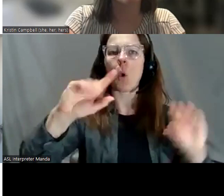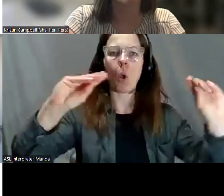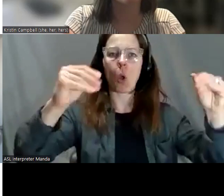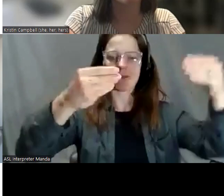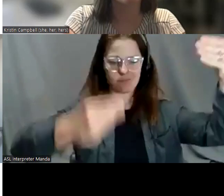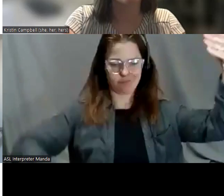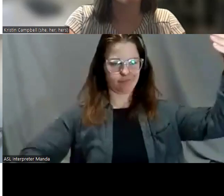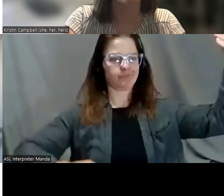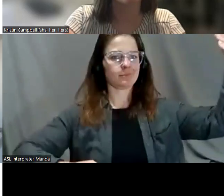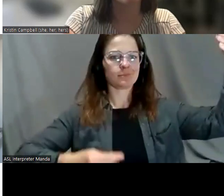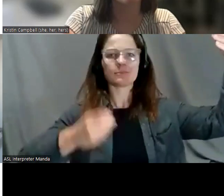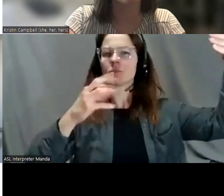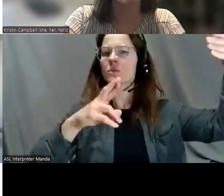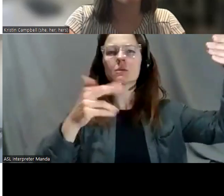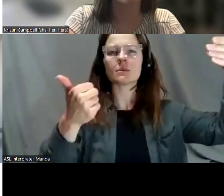of